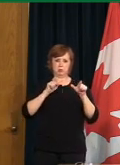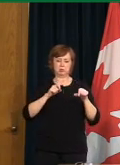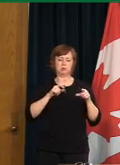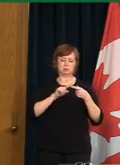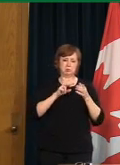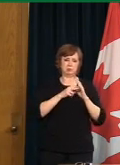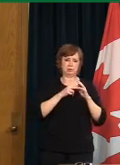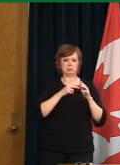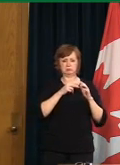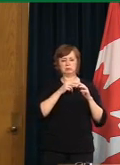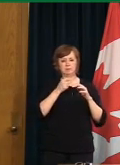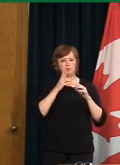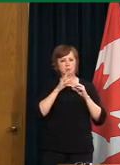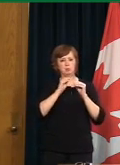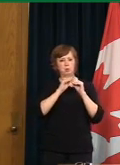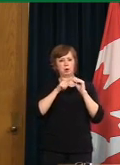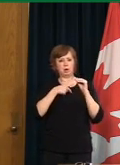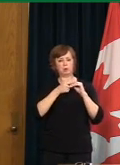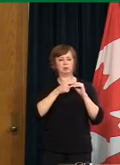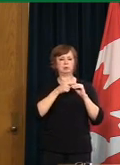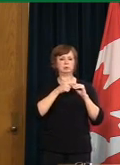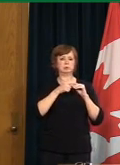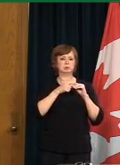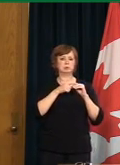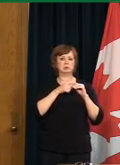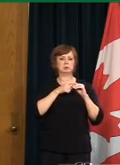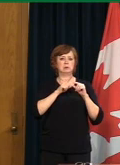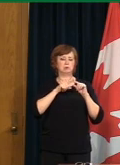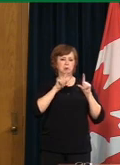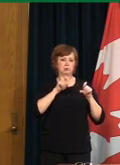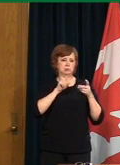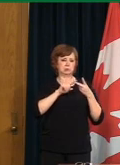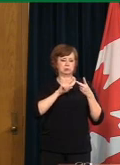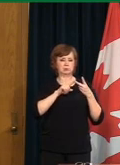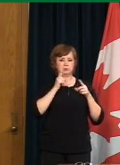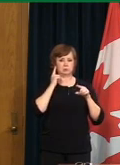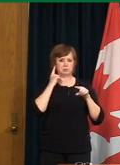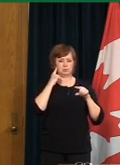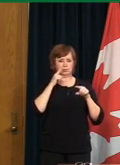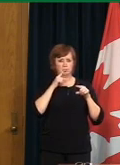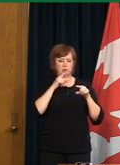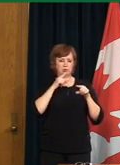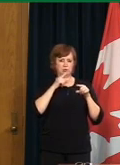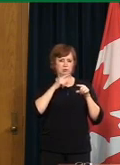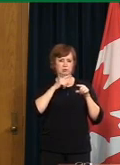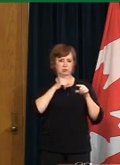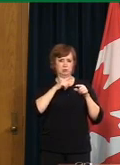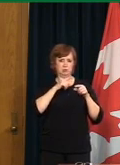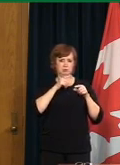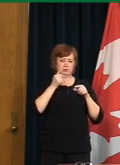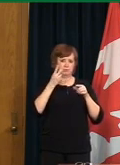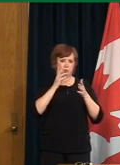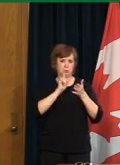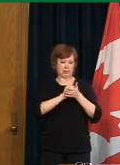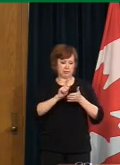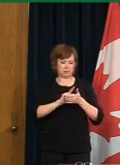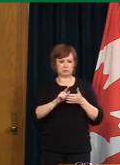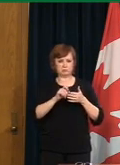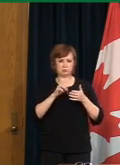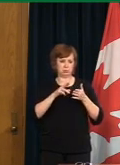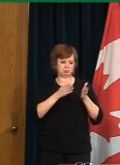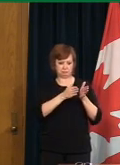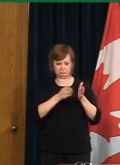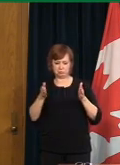next few weeks and months to come to either expand hours or expand services so that we can accommodate more people